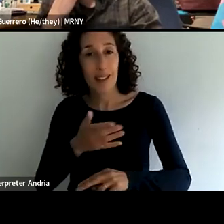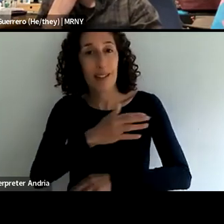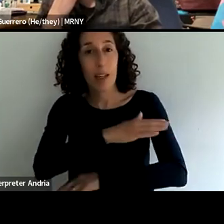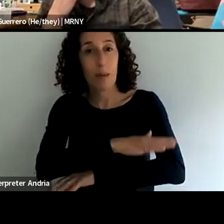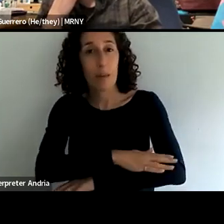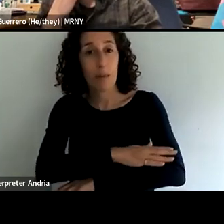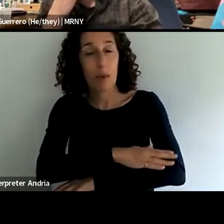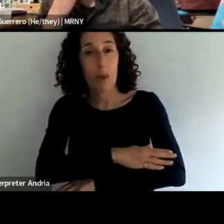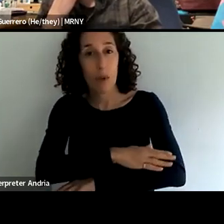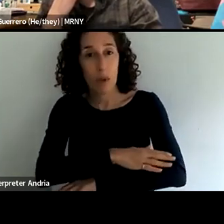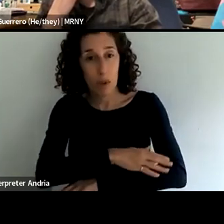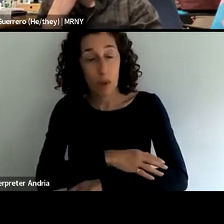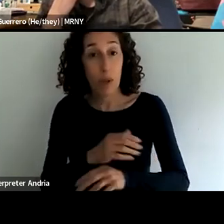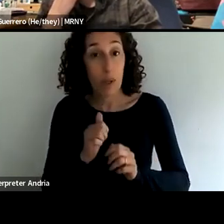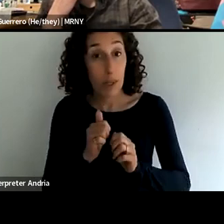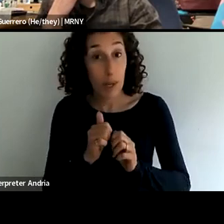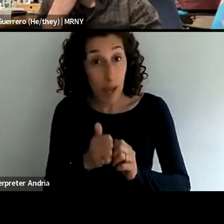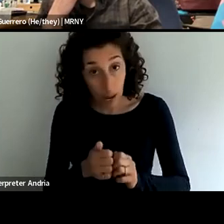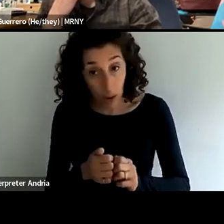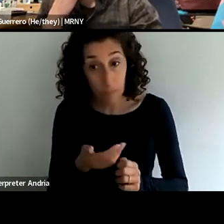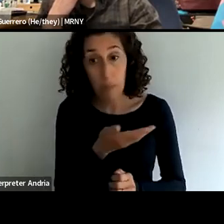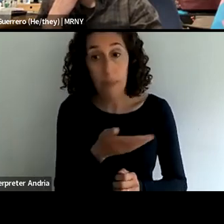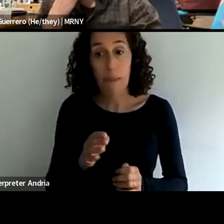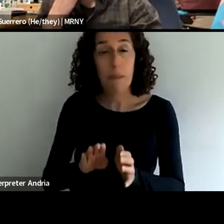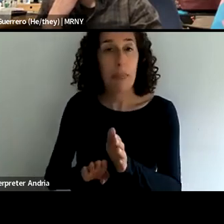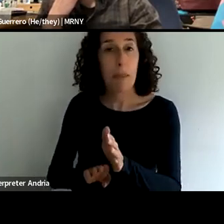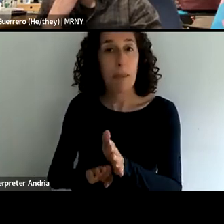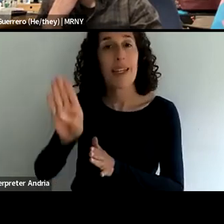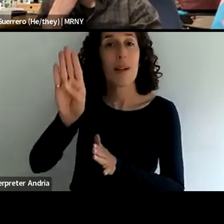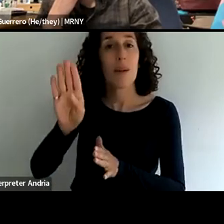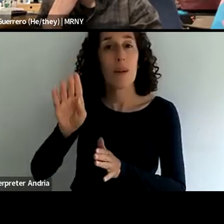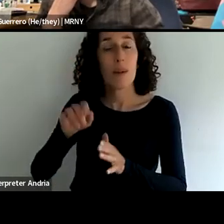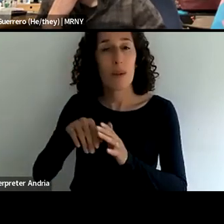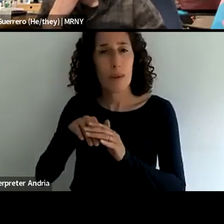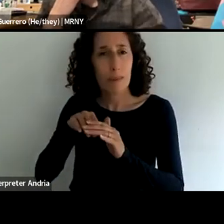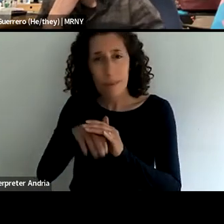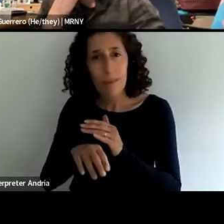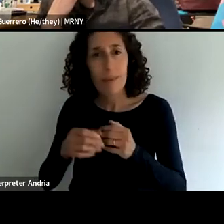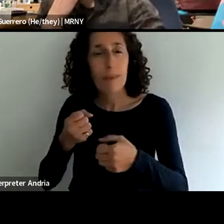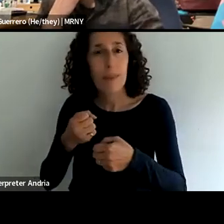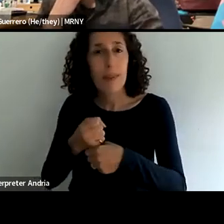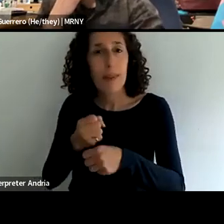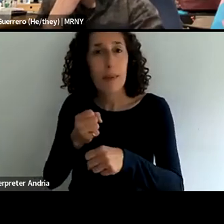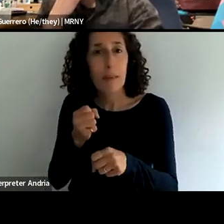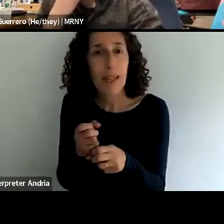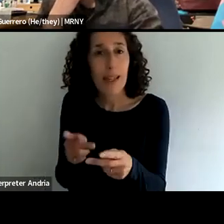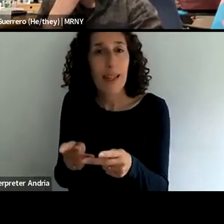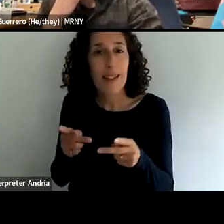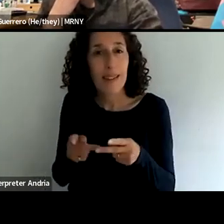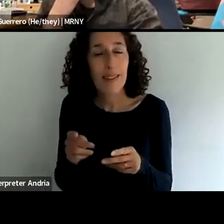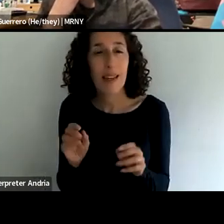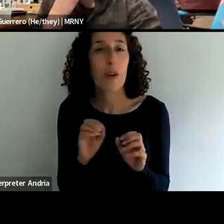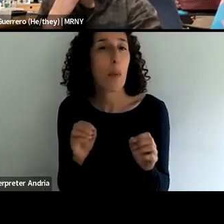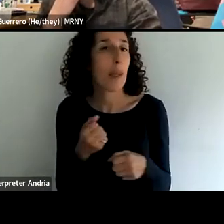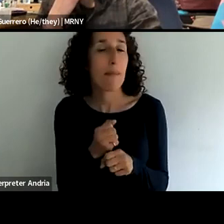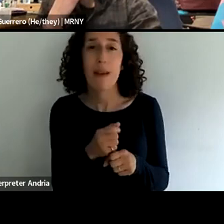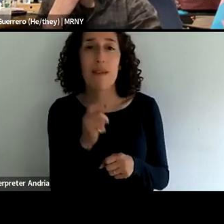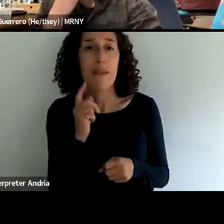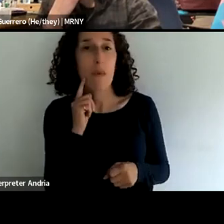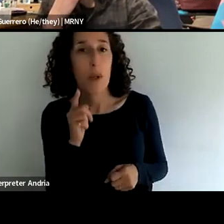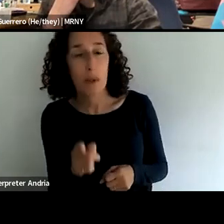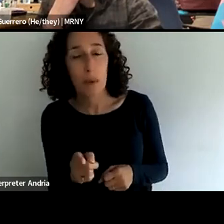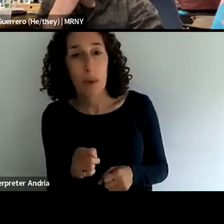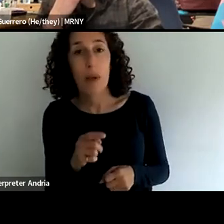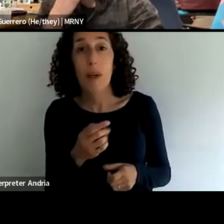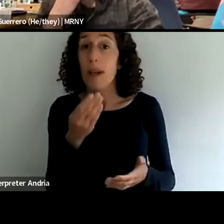that by being a pioneer, tunneling their way into spaces that were never created for them in the first place. And they don't just take the money